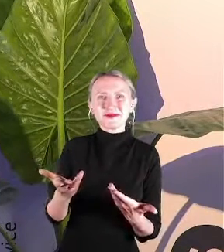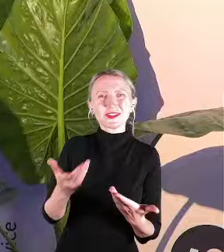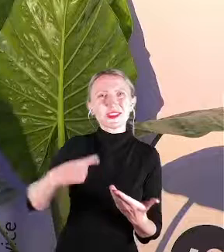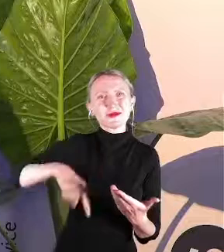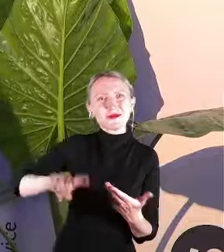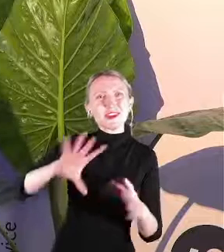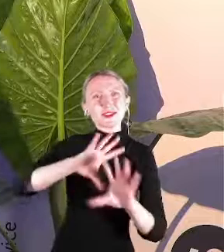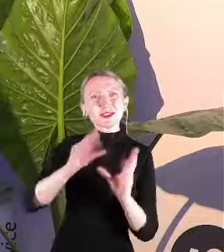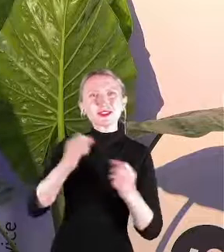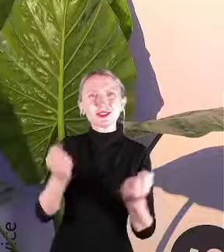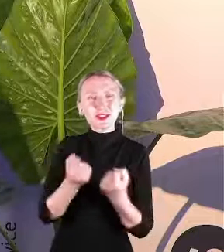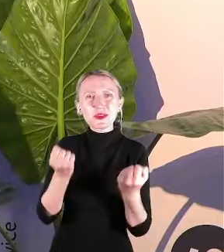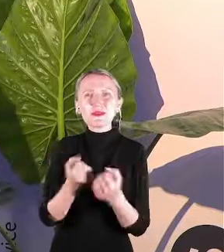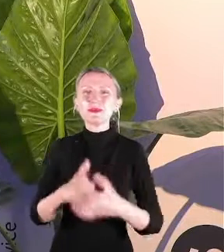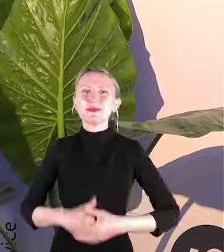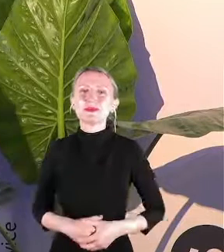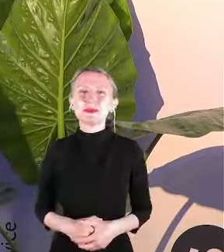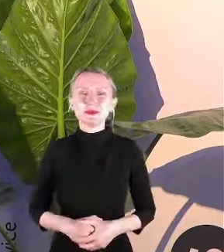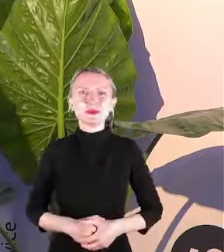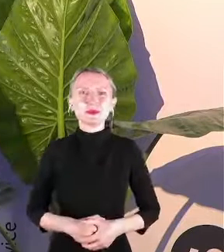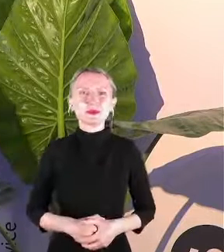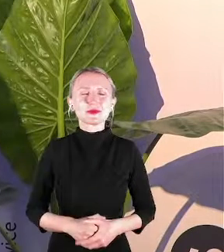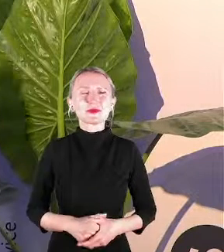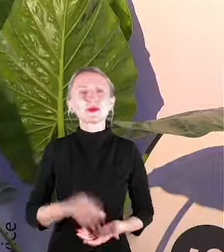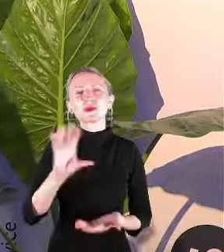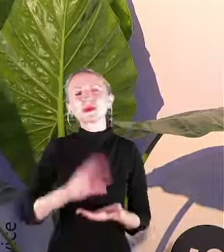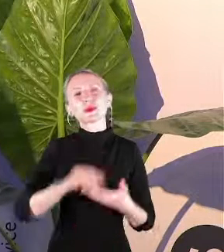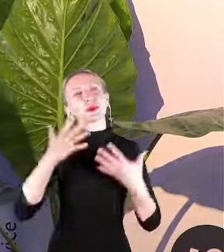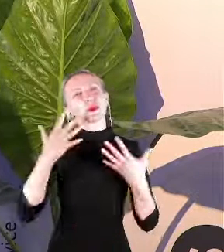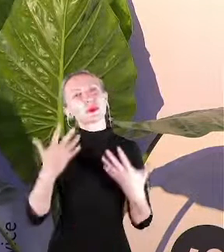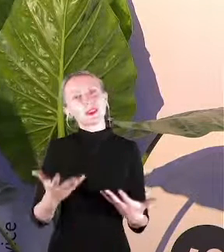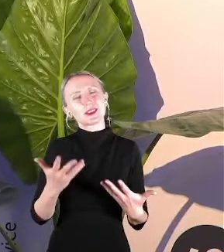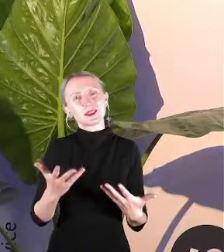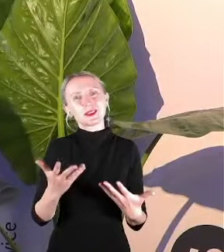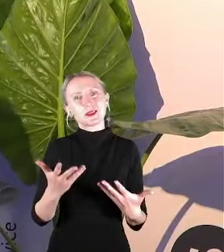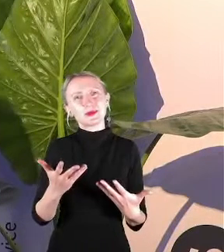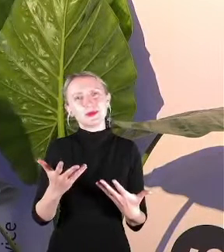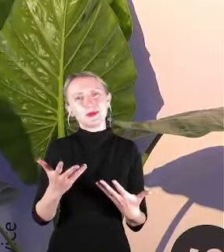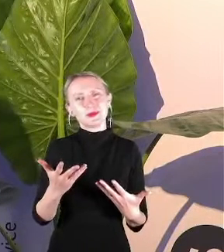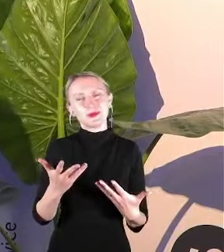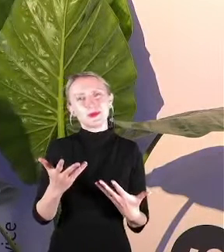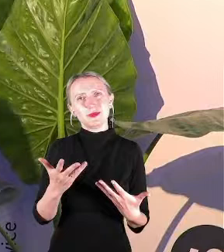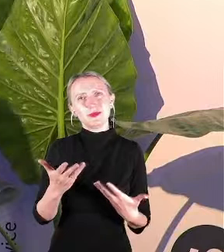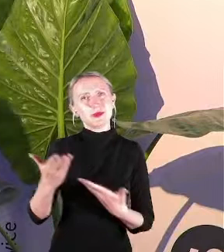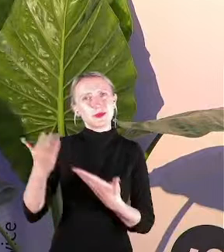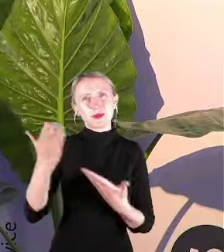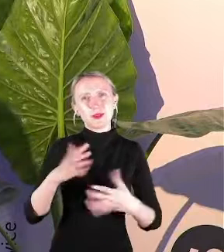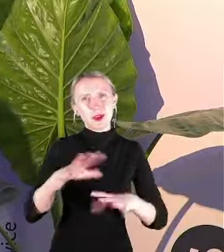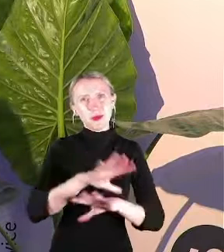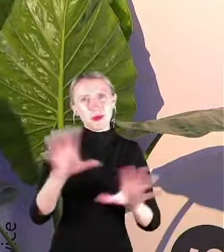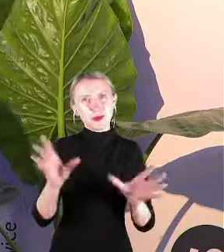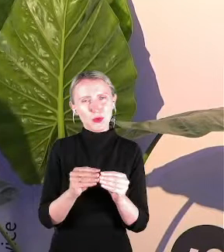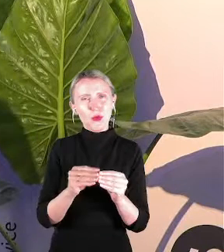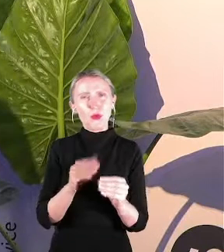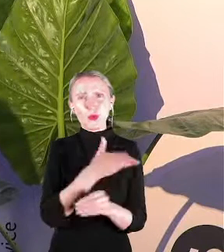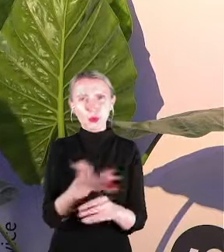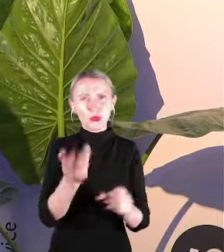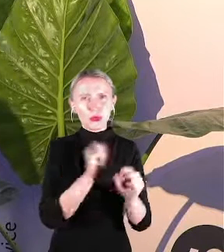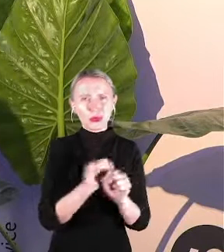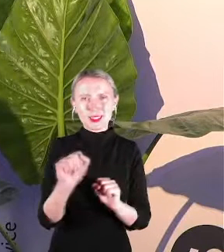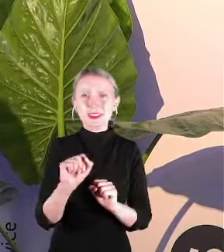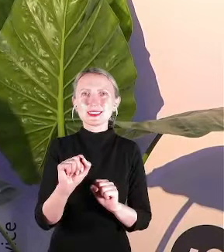working. So one more time, I just wanted to say to both of us who are gathered here in Cities